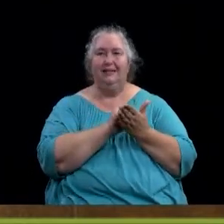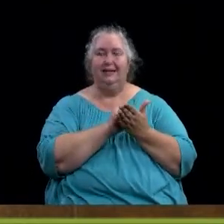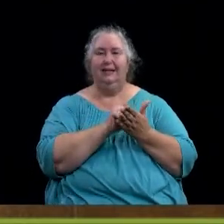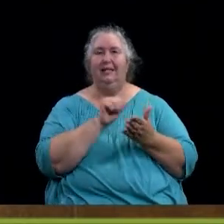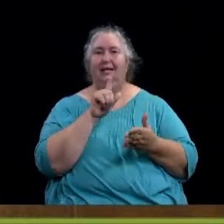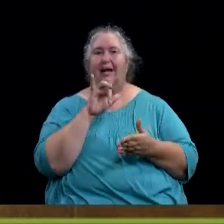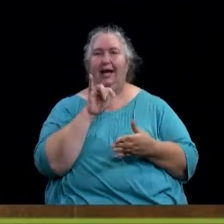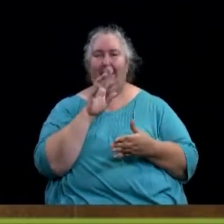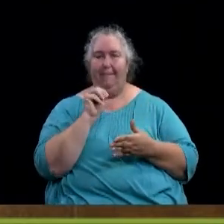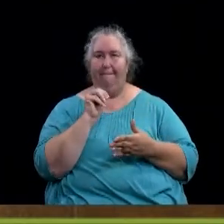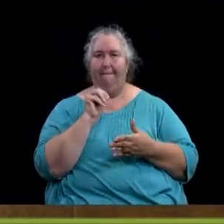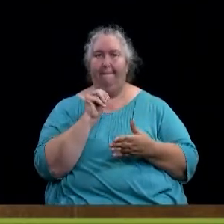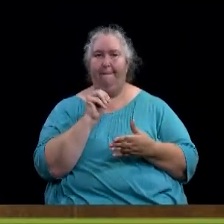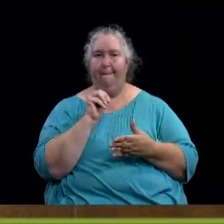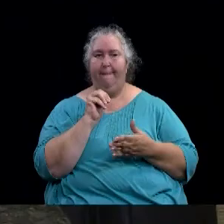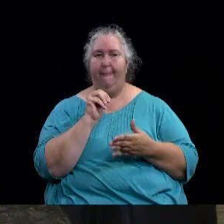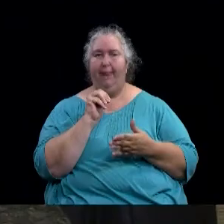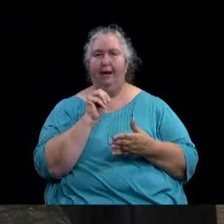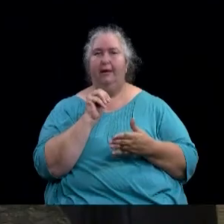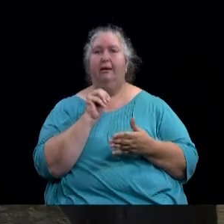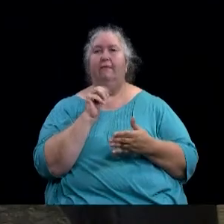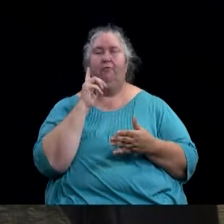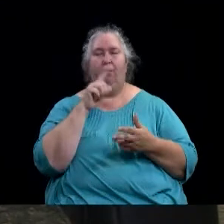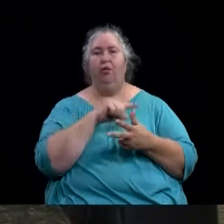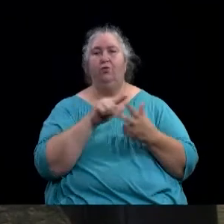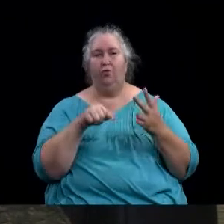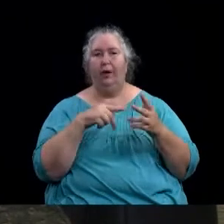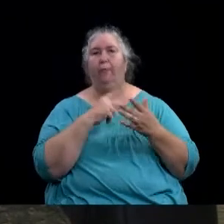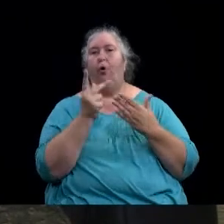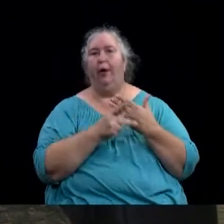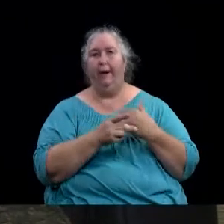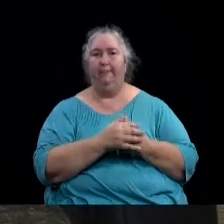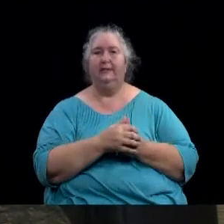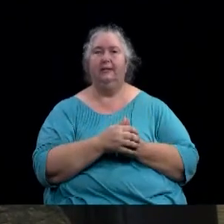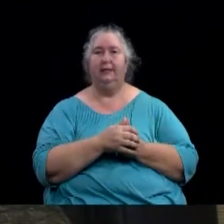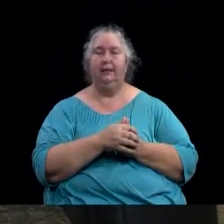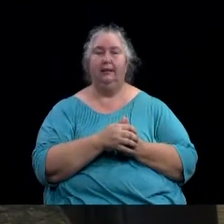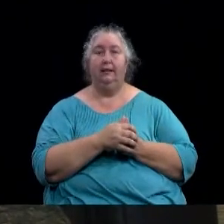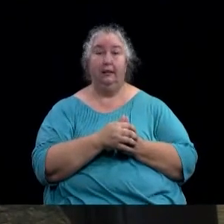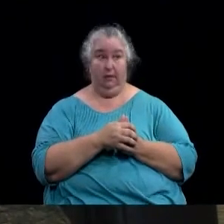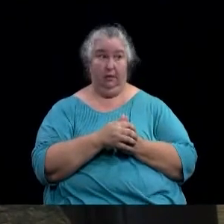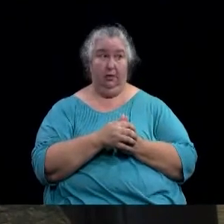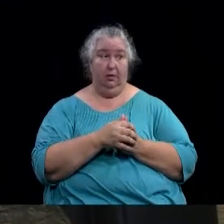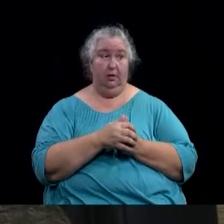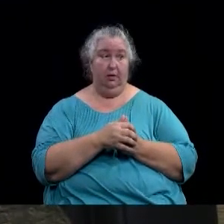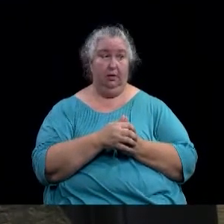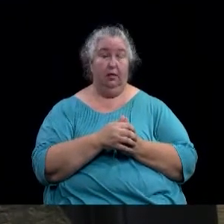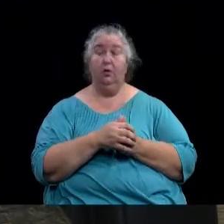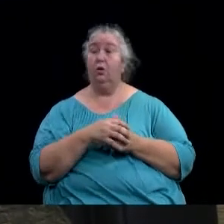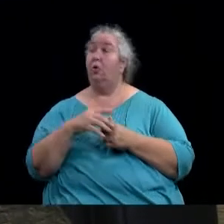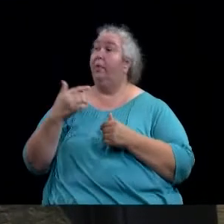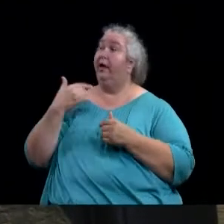programs. Okay, we'll get you down for a future agenda item on that one. Thank you, Councilmember.